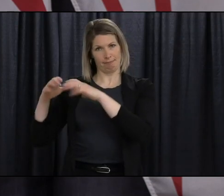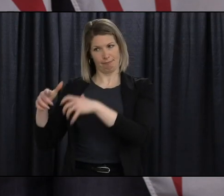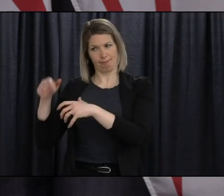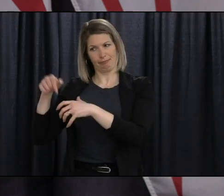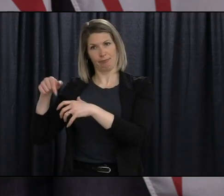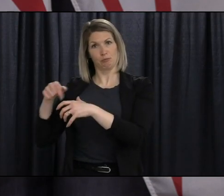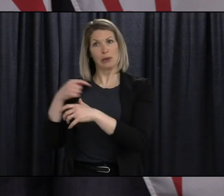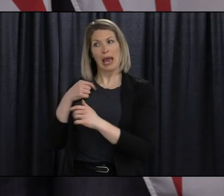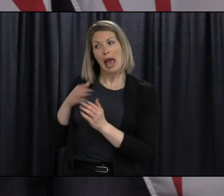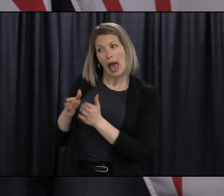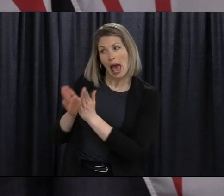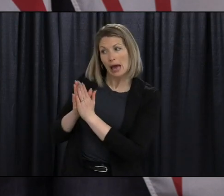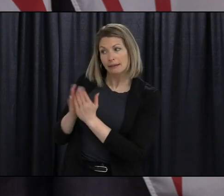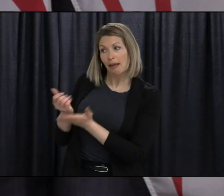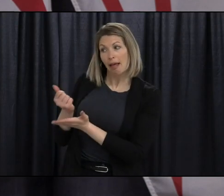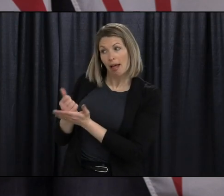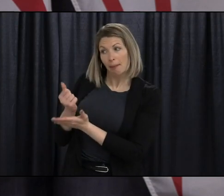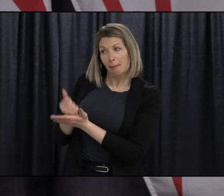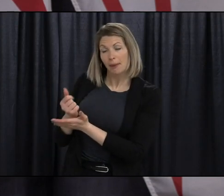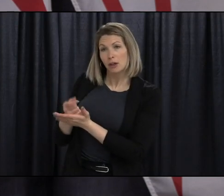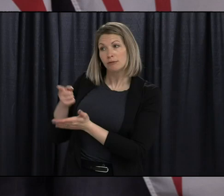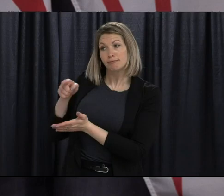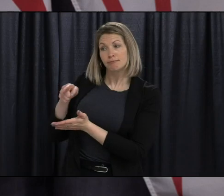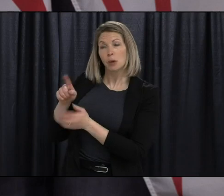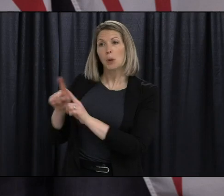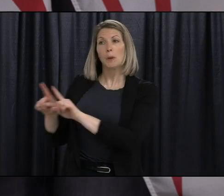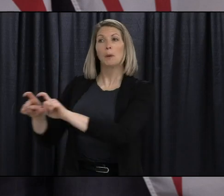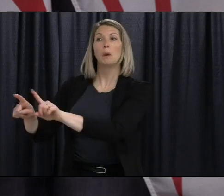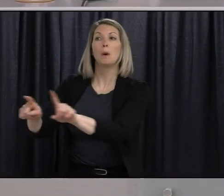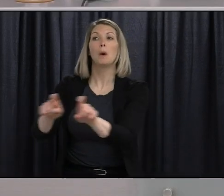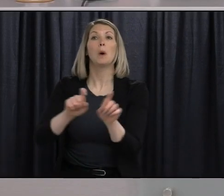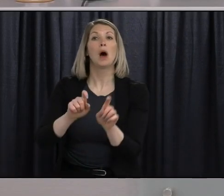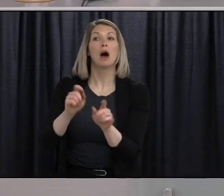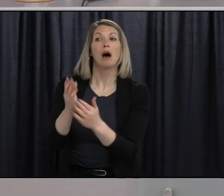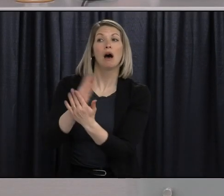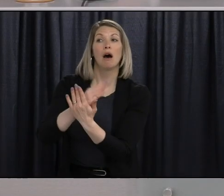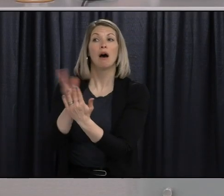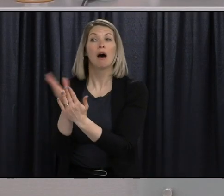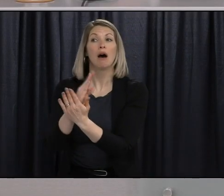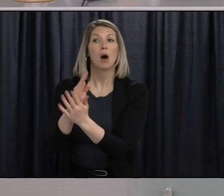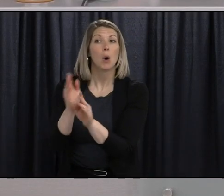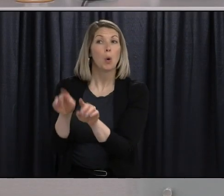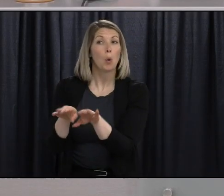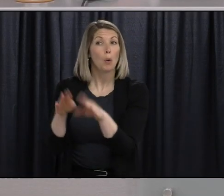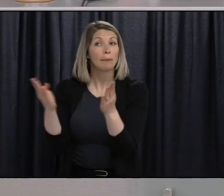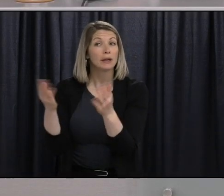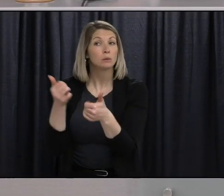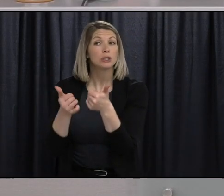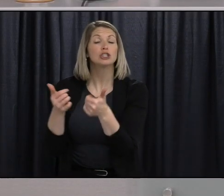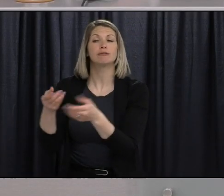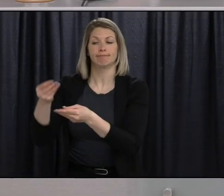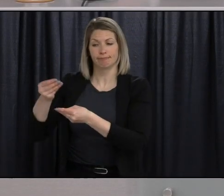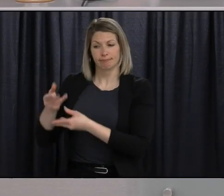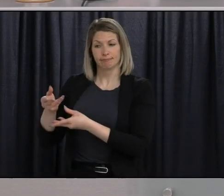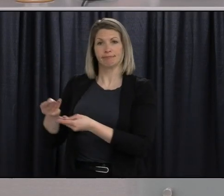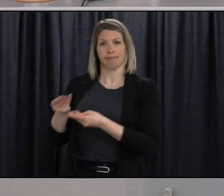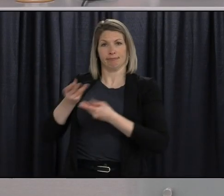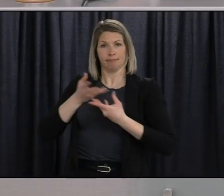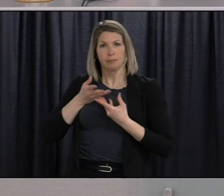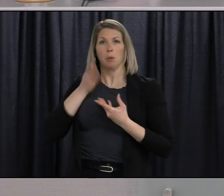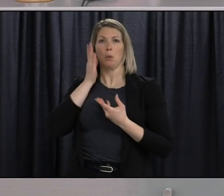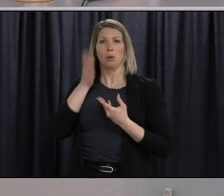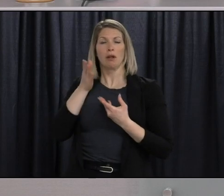that guidance to businesses. Thank you. Is there an update on the contact tracing app as well?